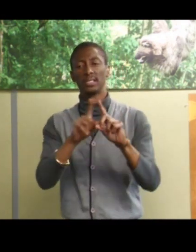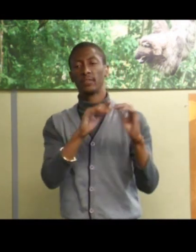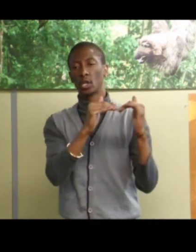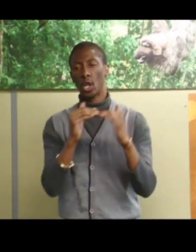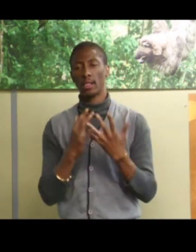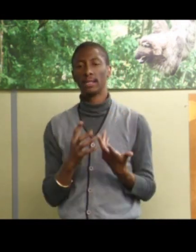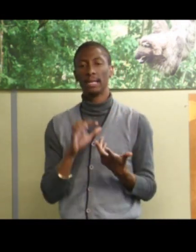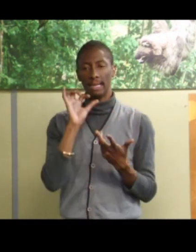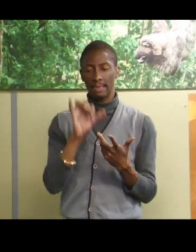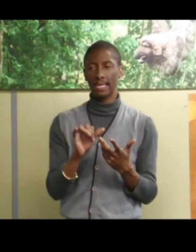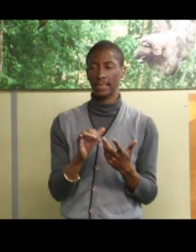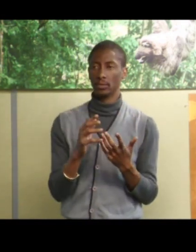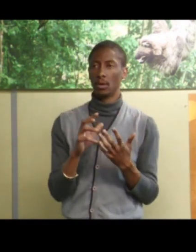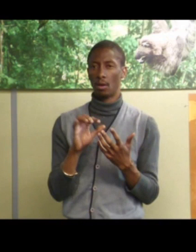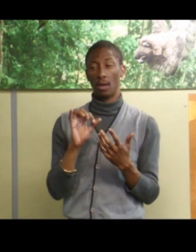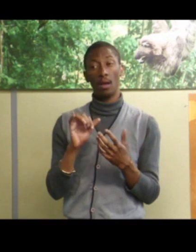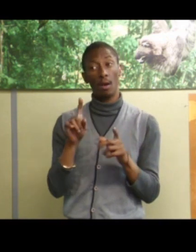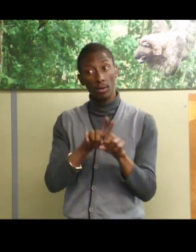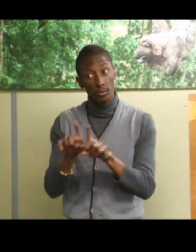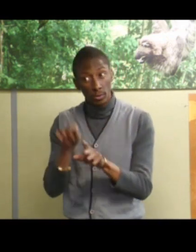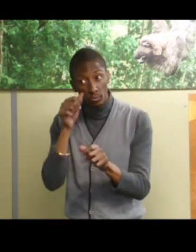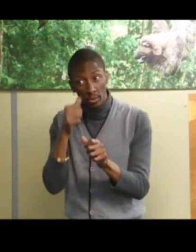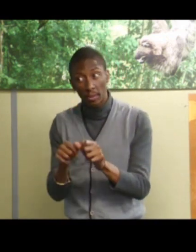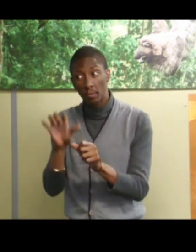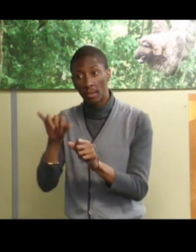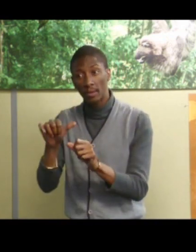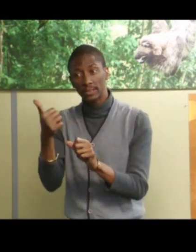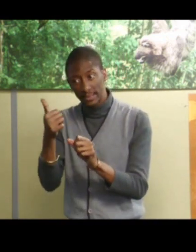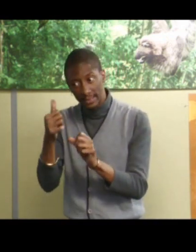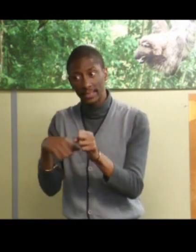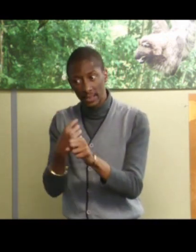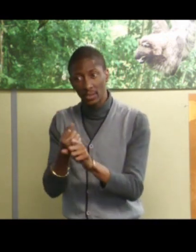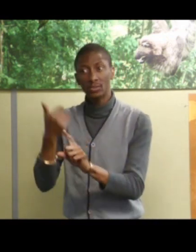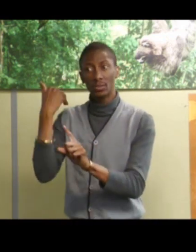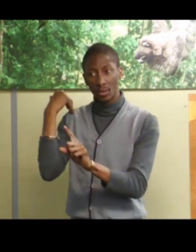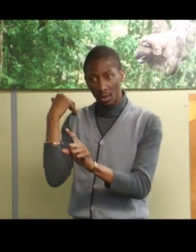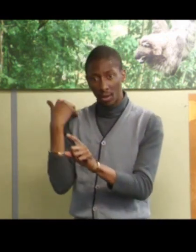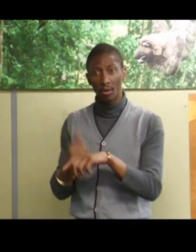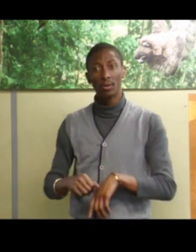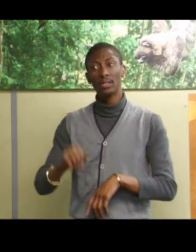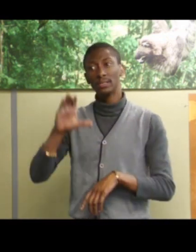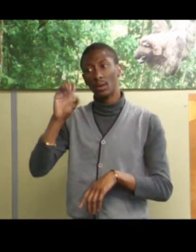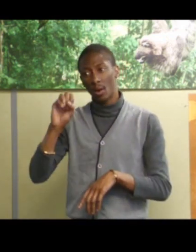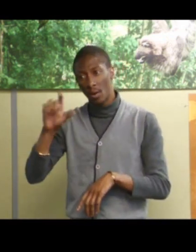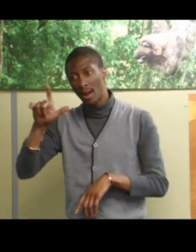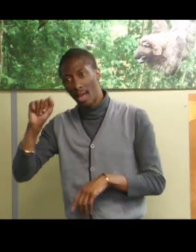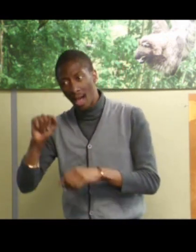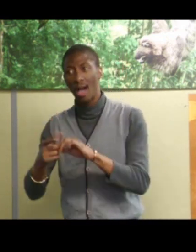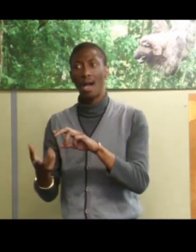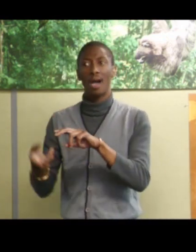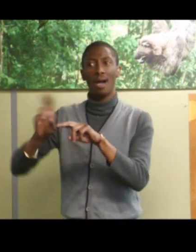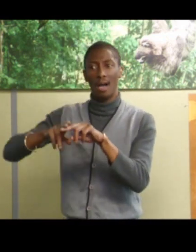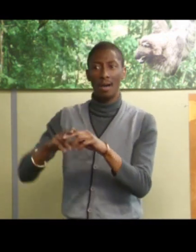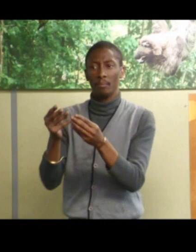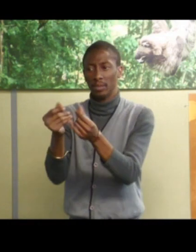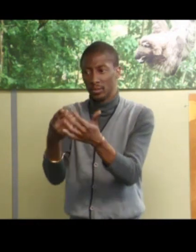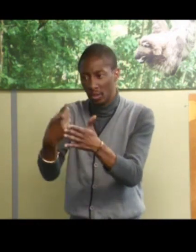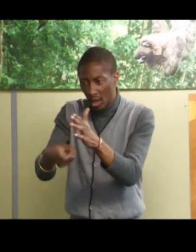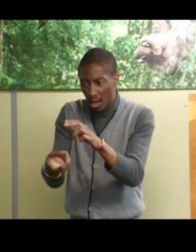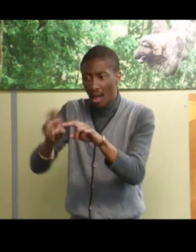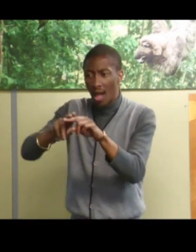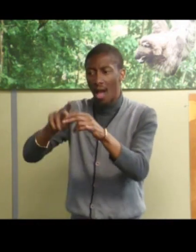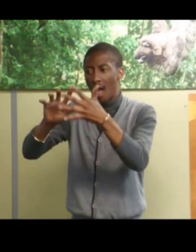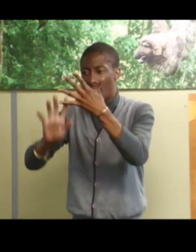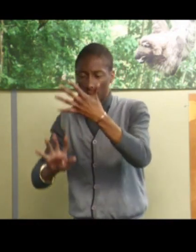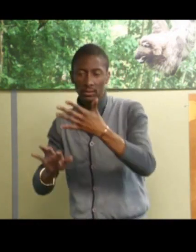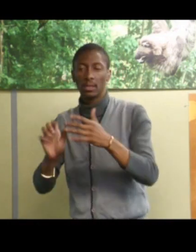take into account that was 10 years ago and cost of living has gone up and material costs have increased. But it